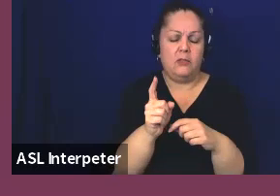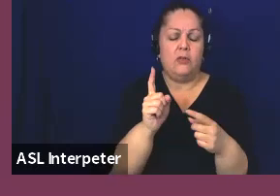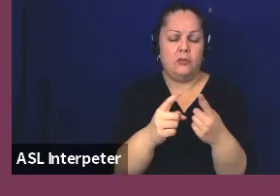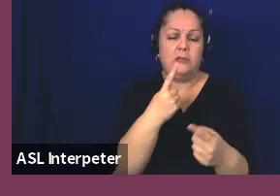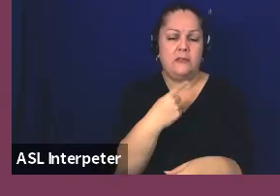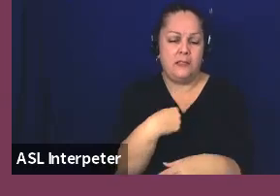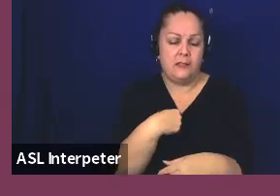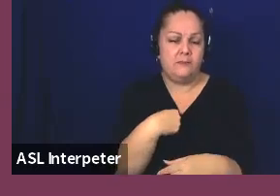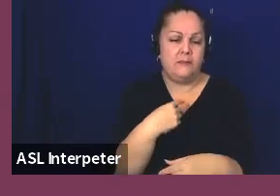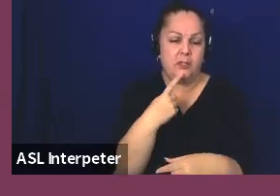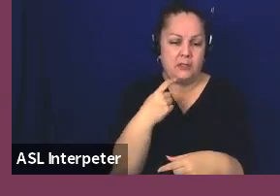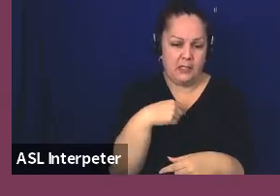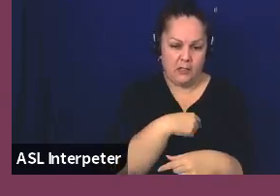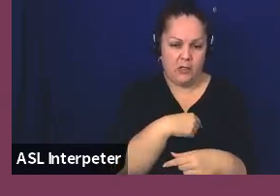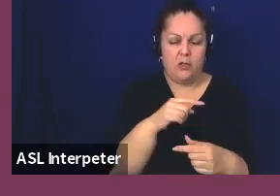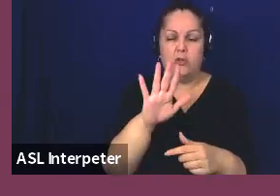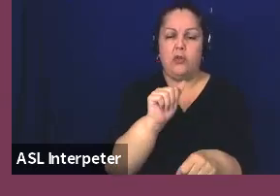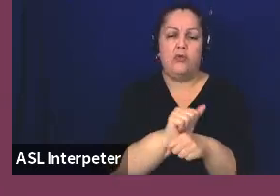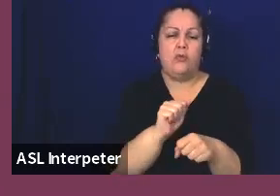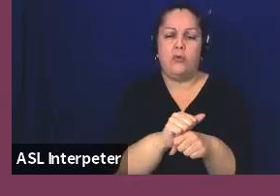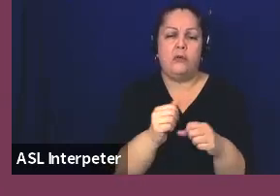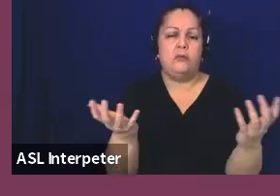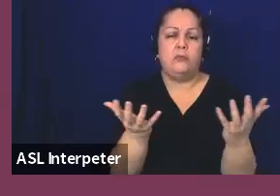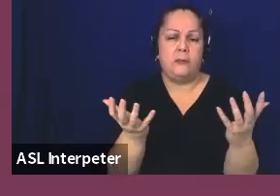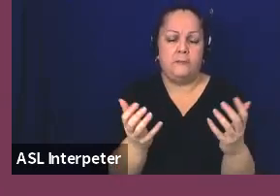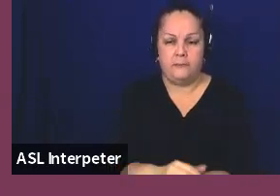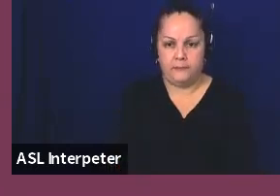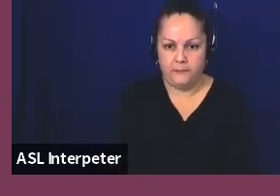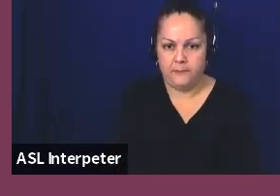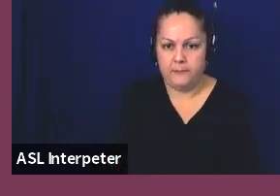us what best describes your work.